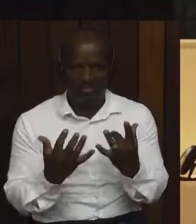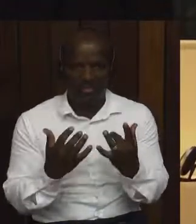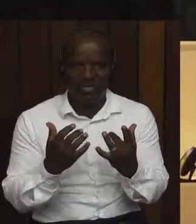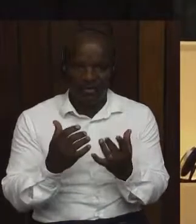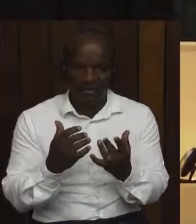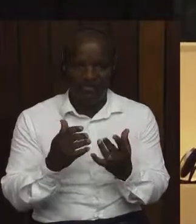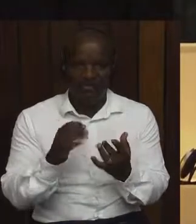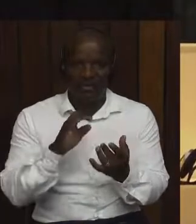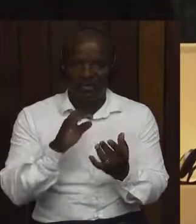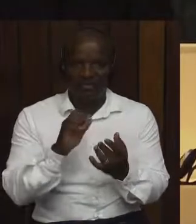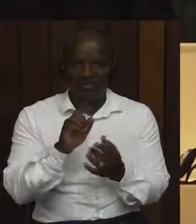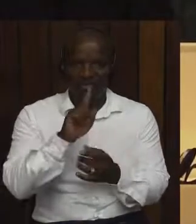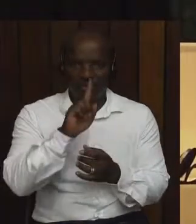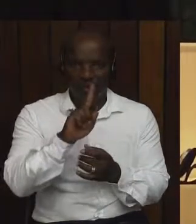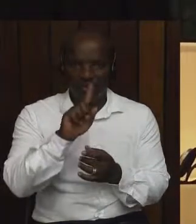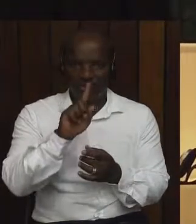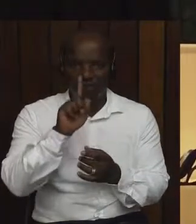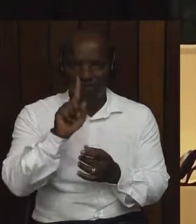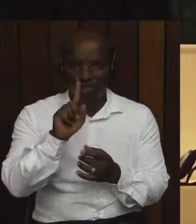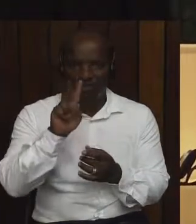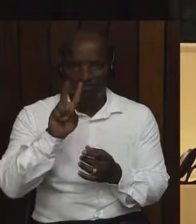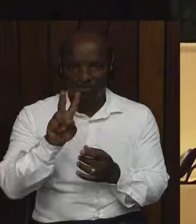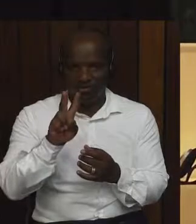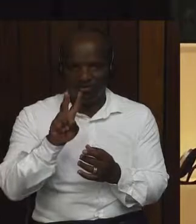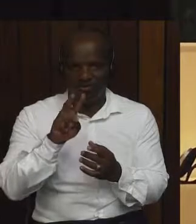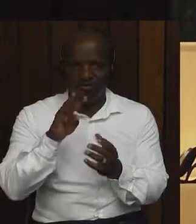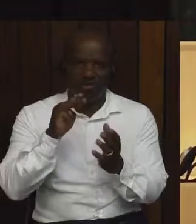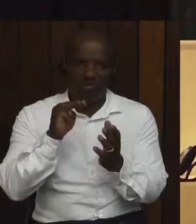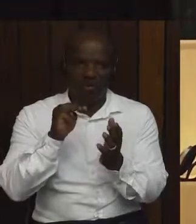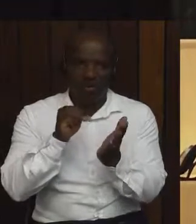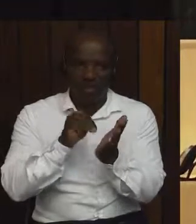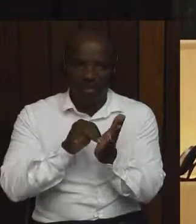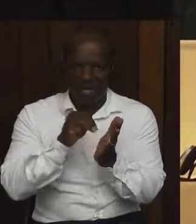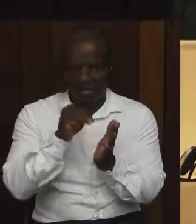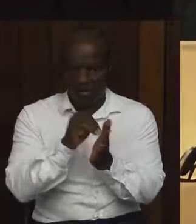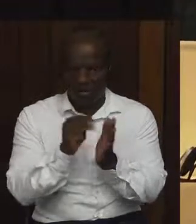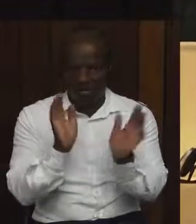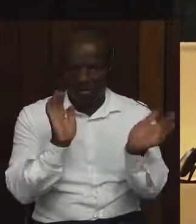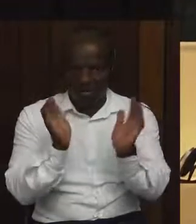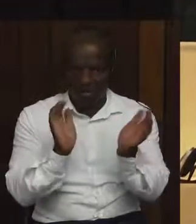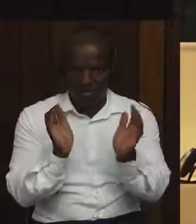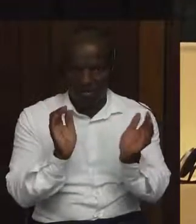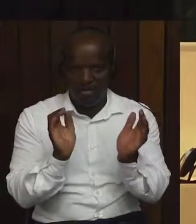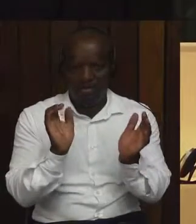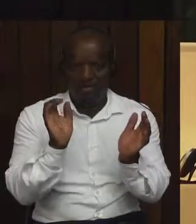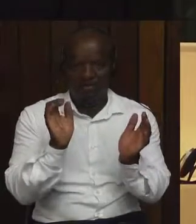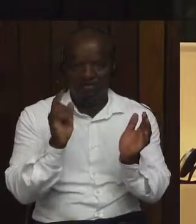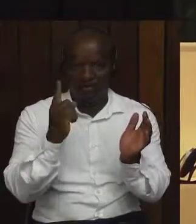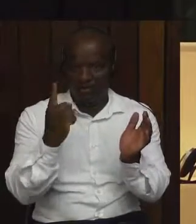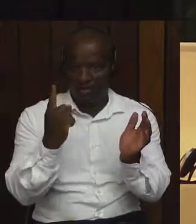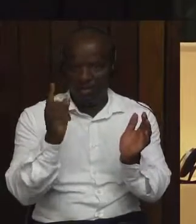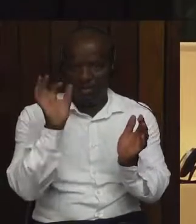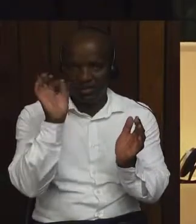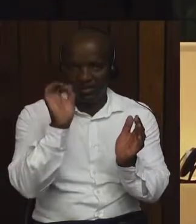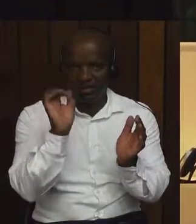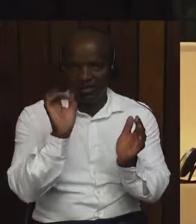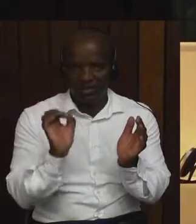by 112 million, and in terms of the percentage, it's 1%.